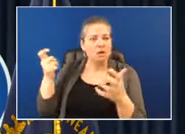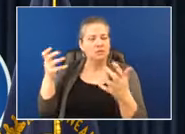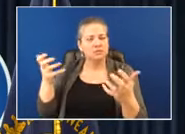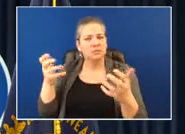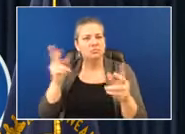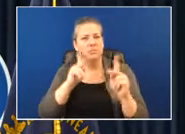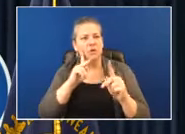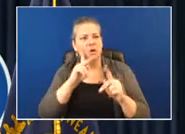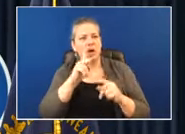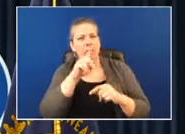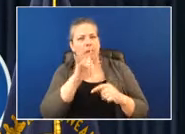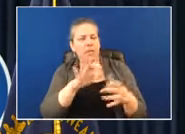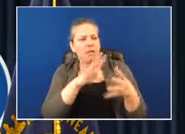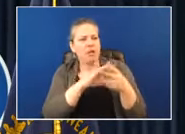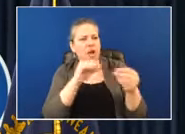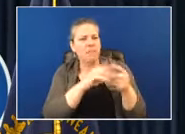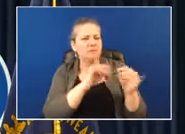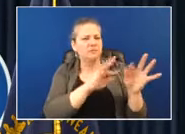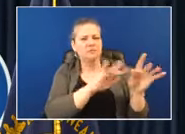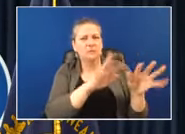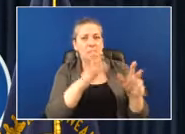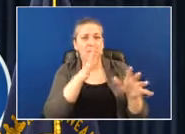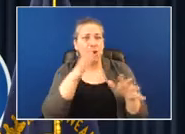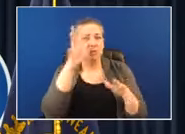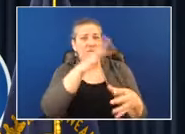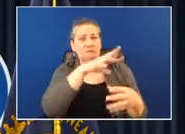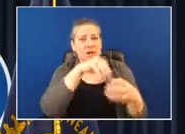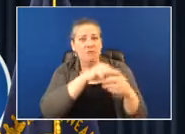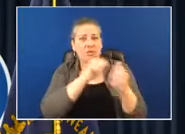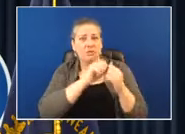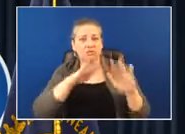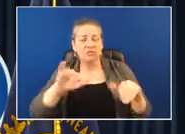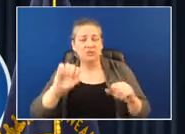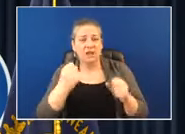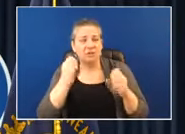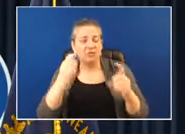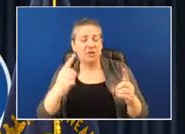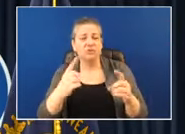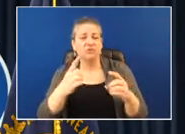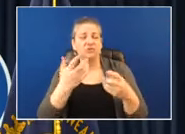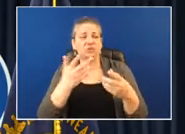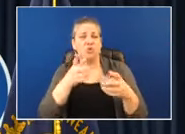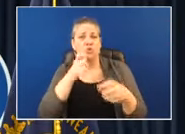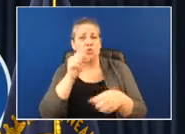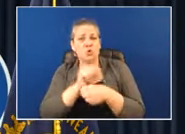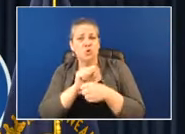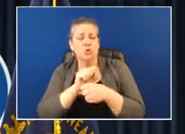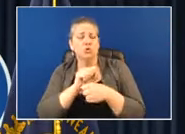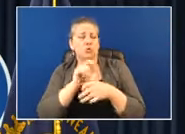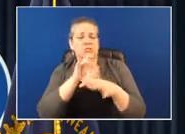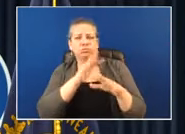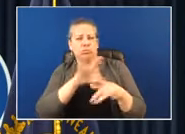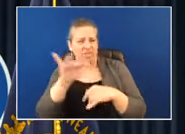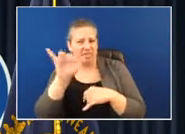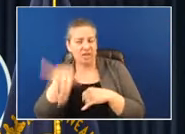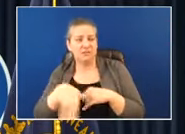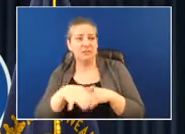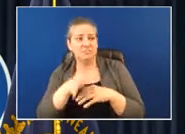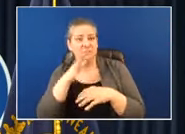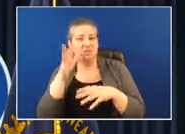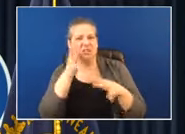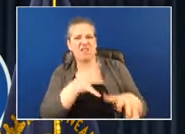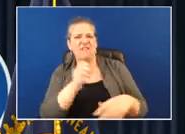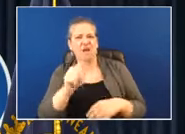comments, but they're moving those decisions more and more to the superintendent. And that leaves out parents. And I am the